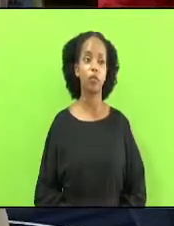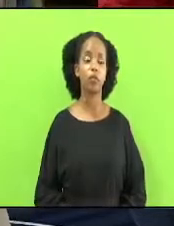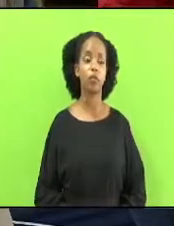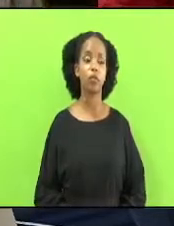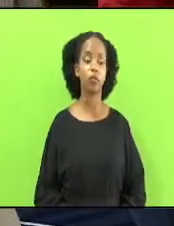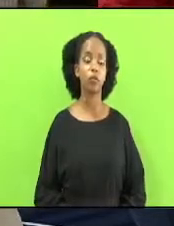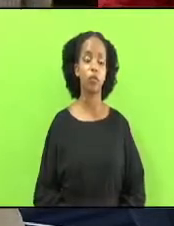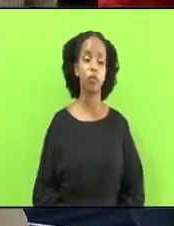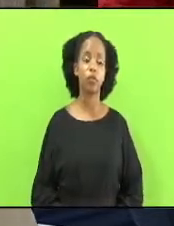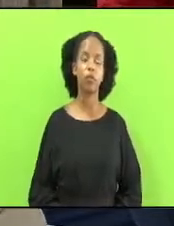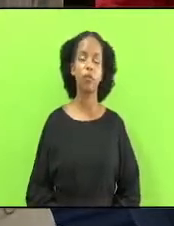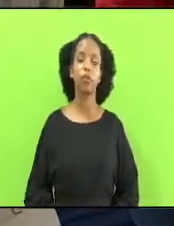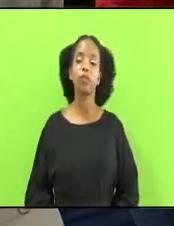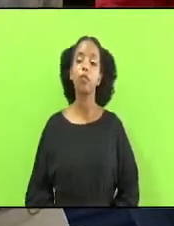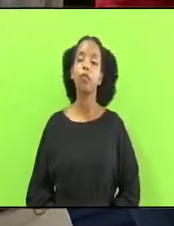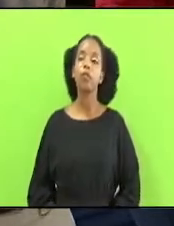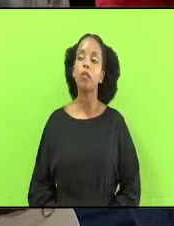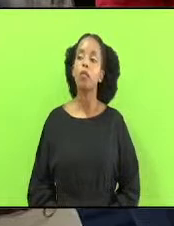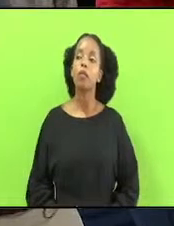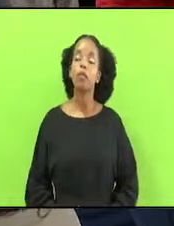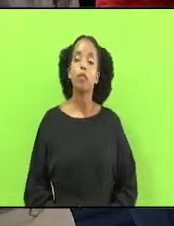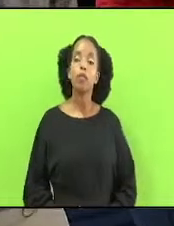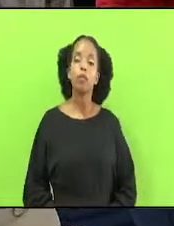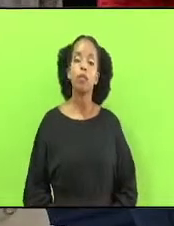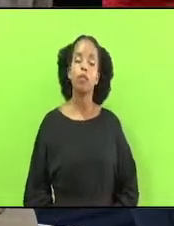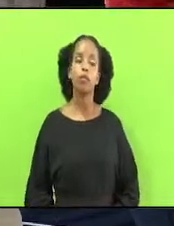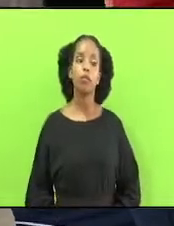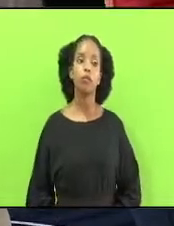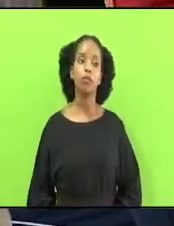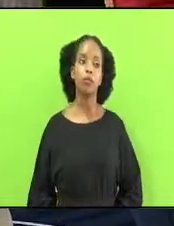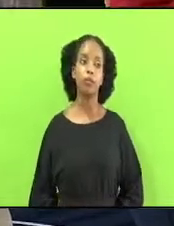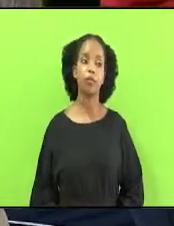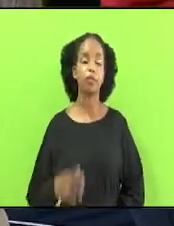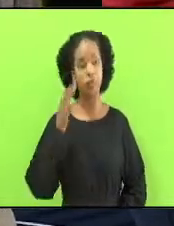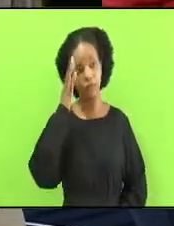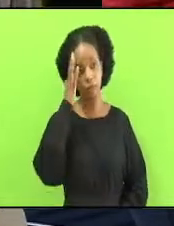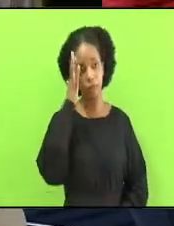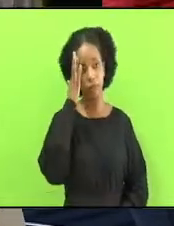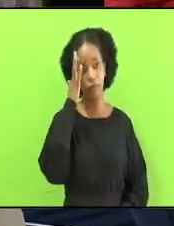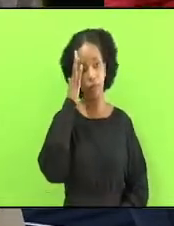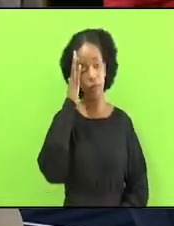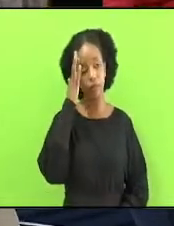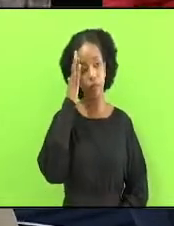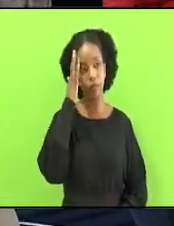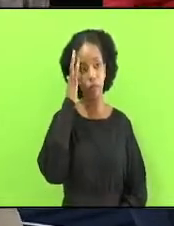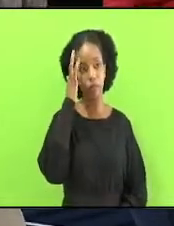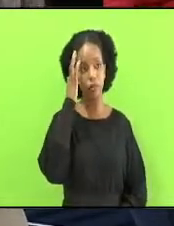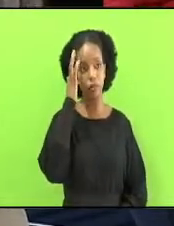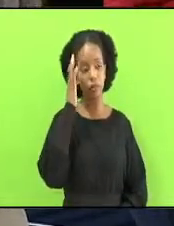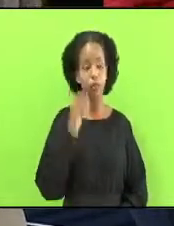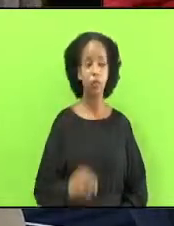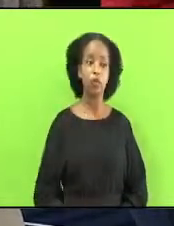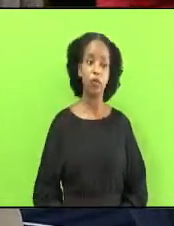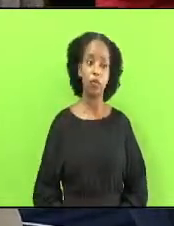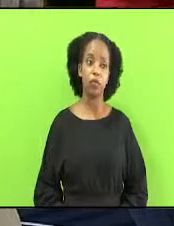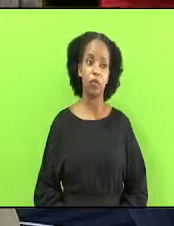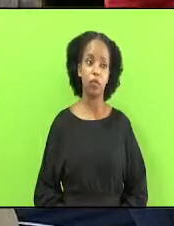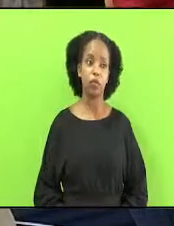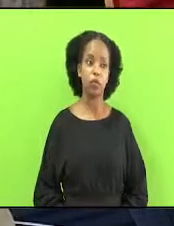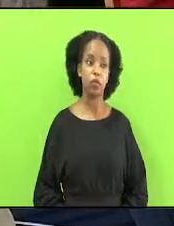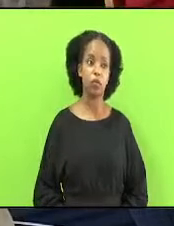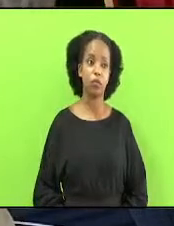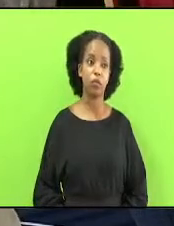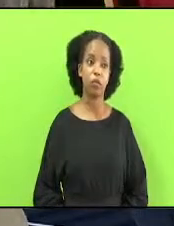to assist our siblings, and also we are going to have children, so that we